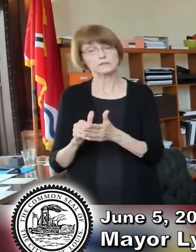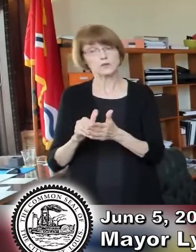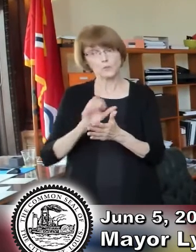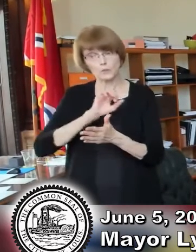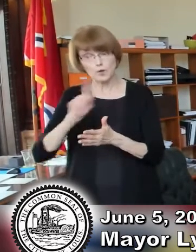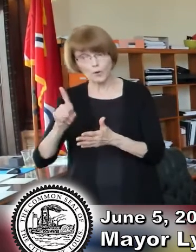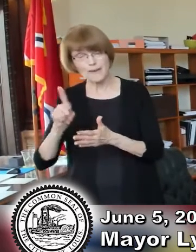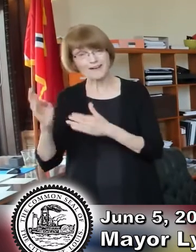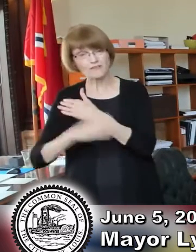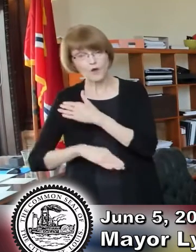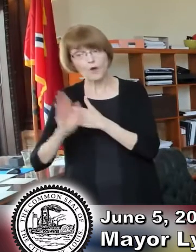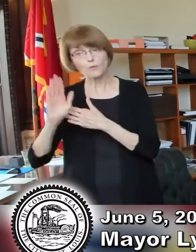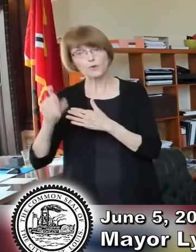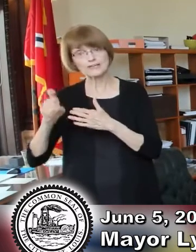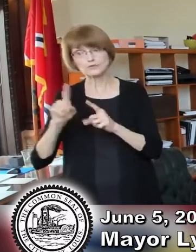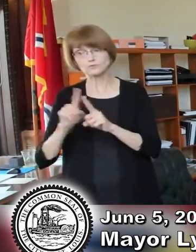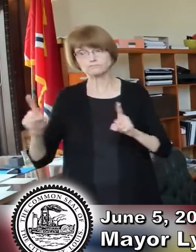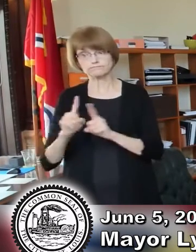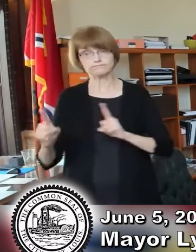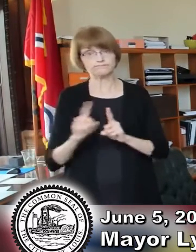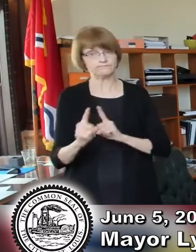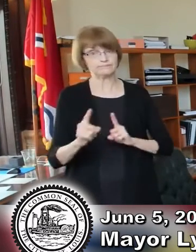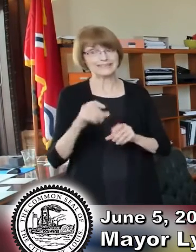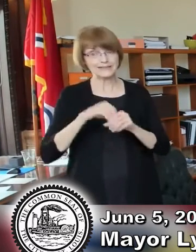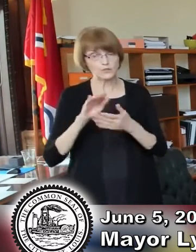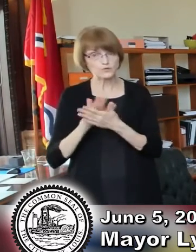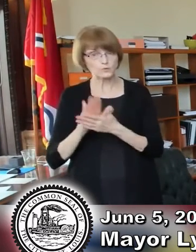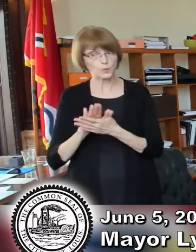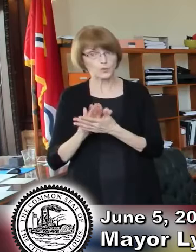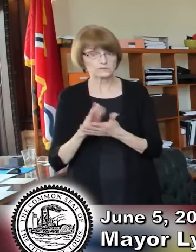healthy? So